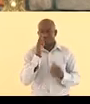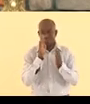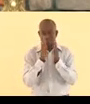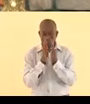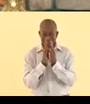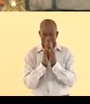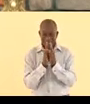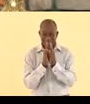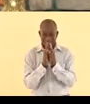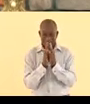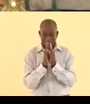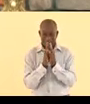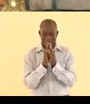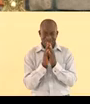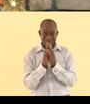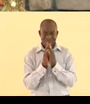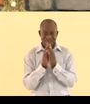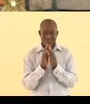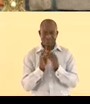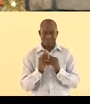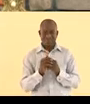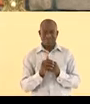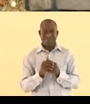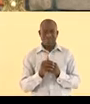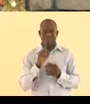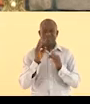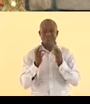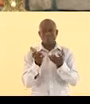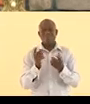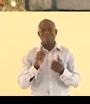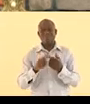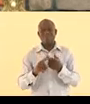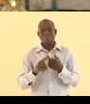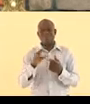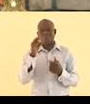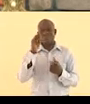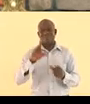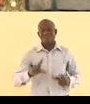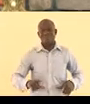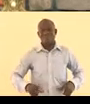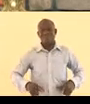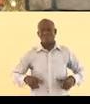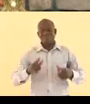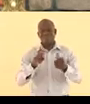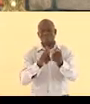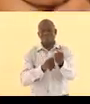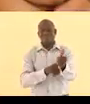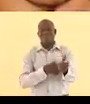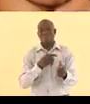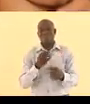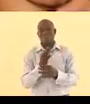You want to live long, go and, I mean, I'm giving you free medical advice.